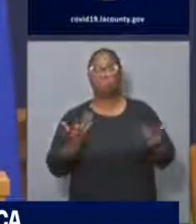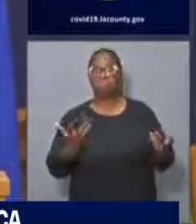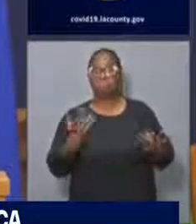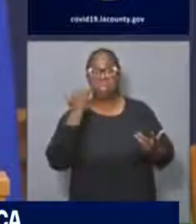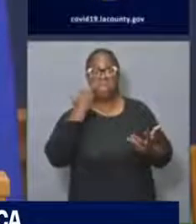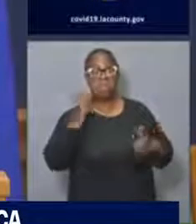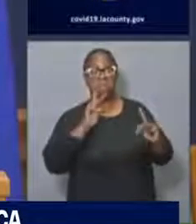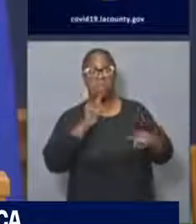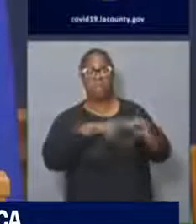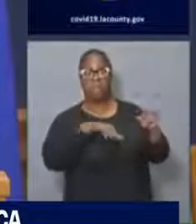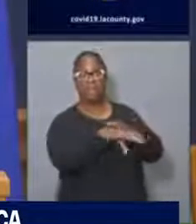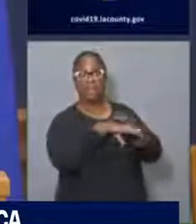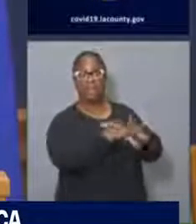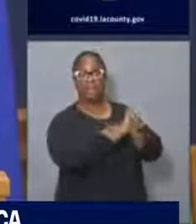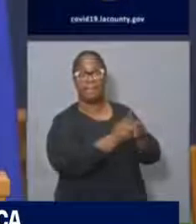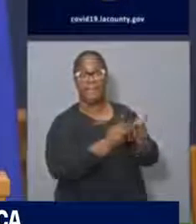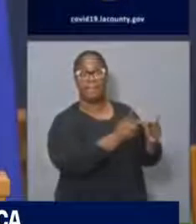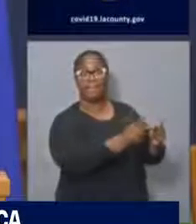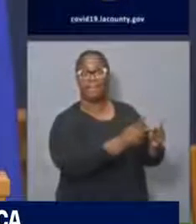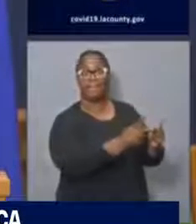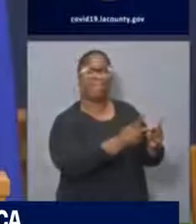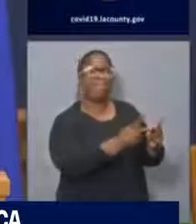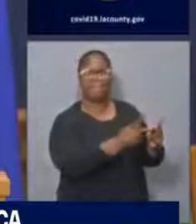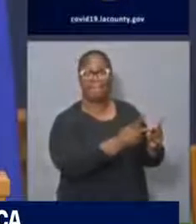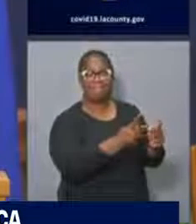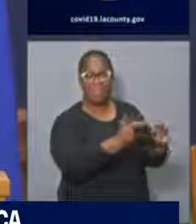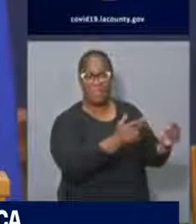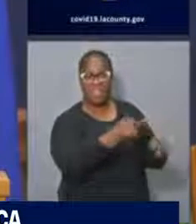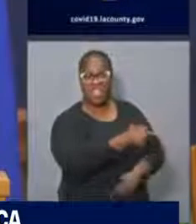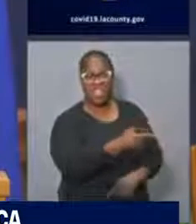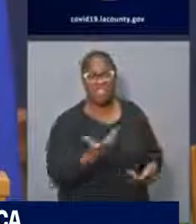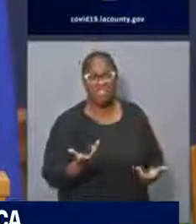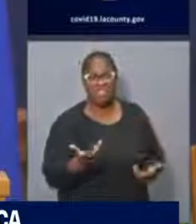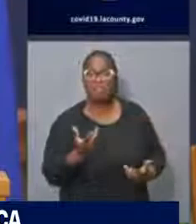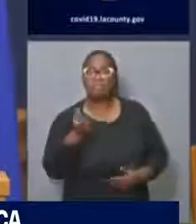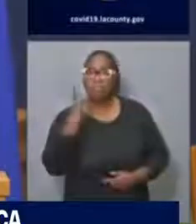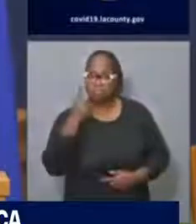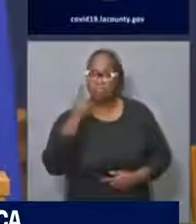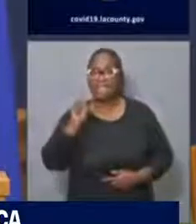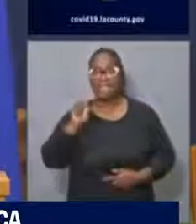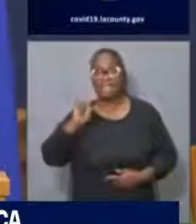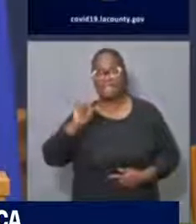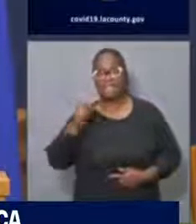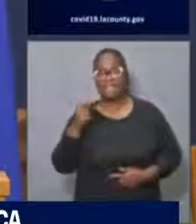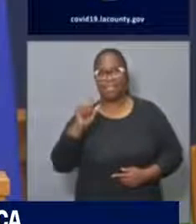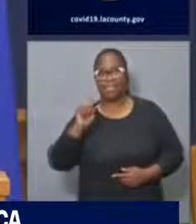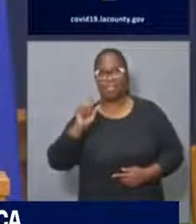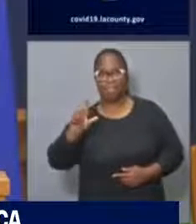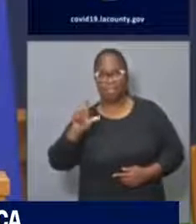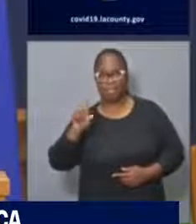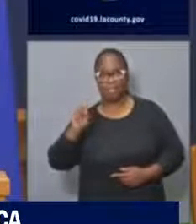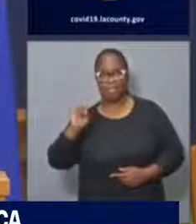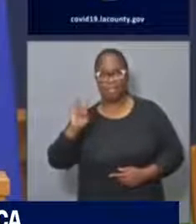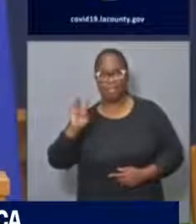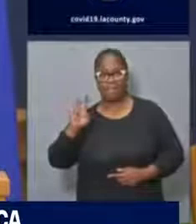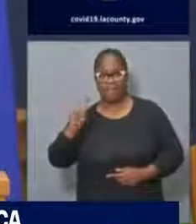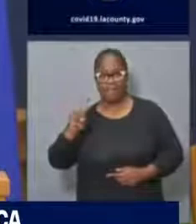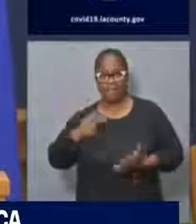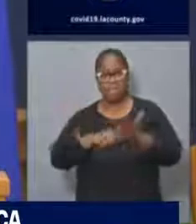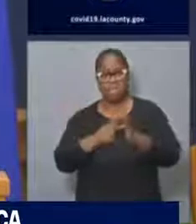people can't access it. We know there's a digital divide in the county. Please know that many of our sites have an option to sign up by